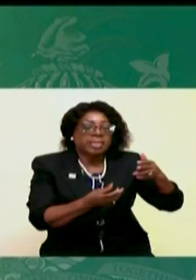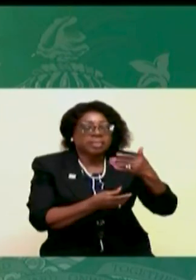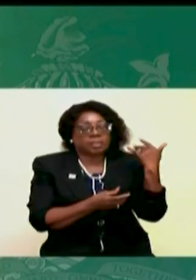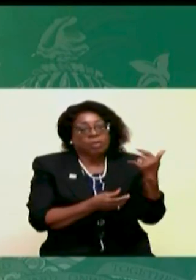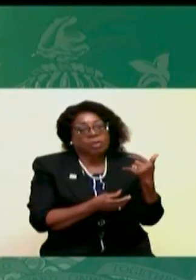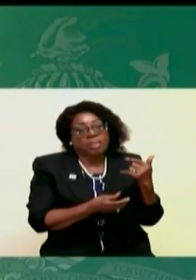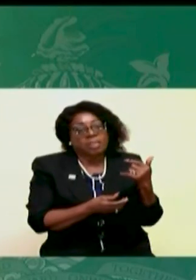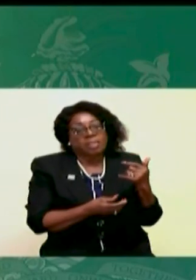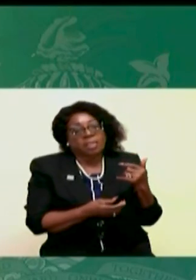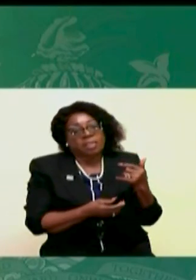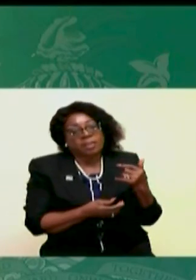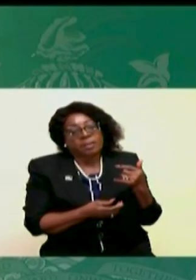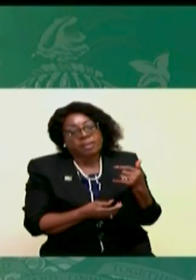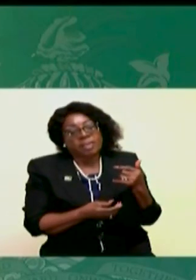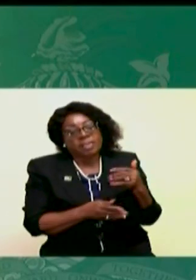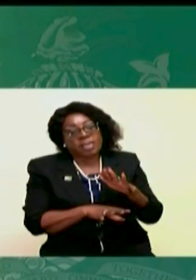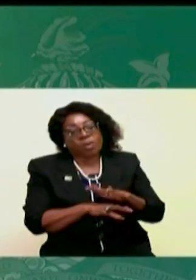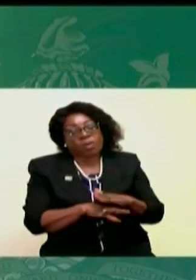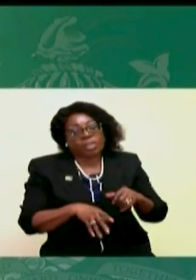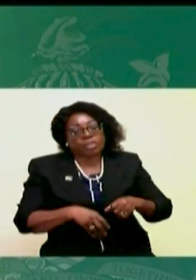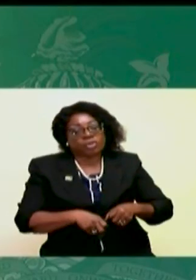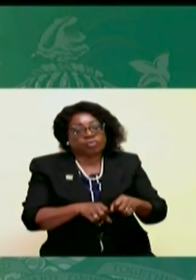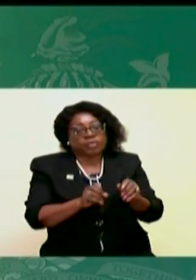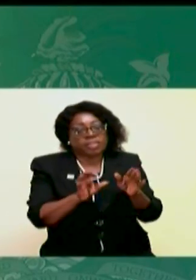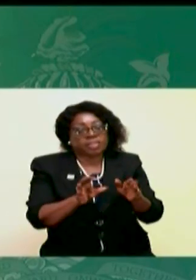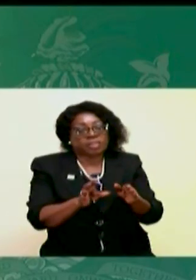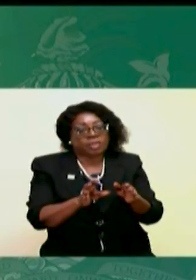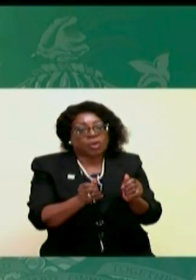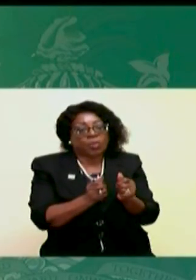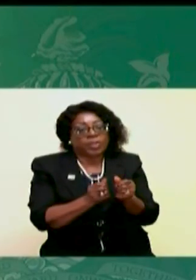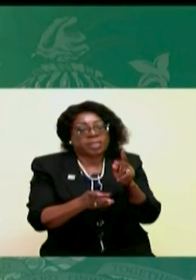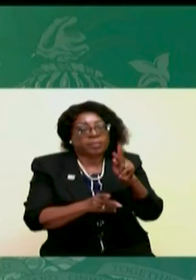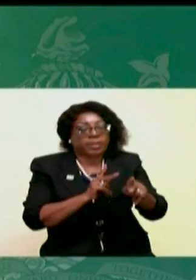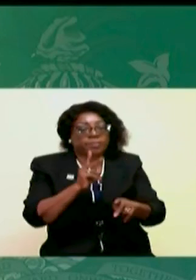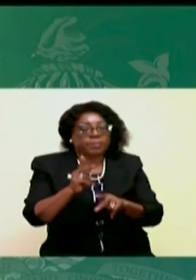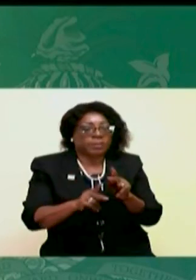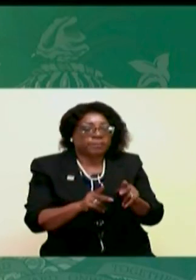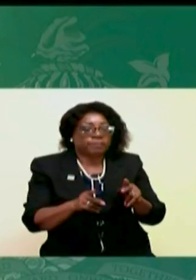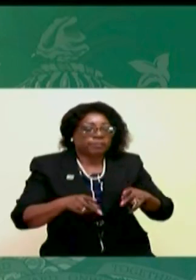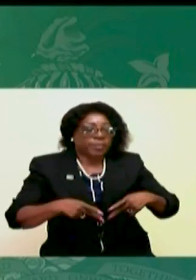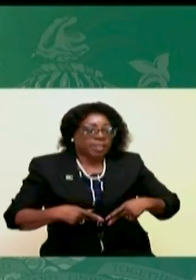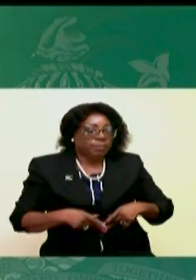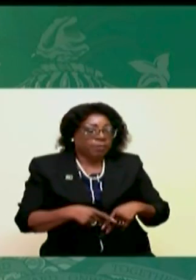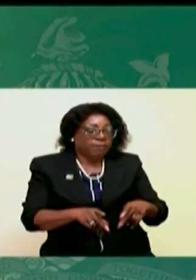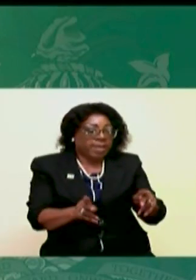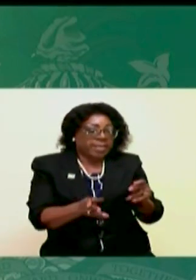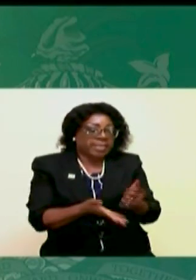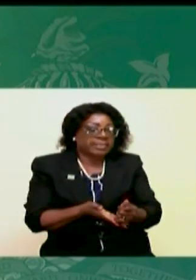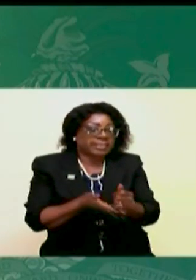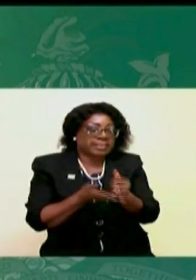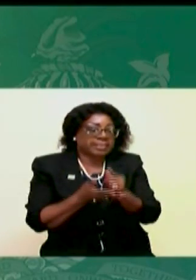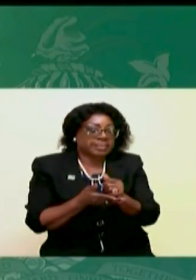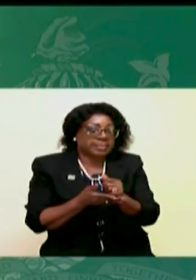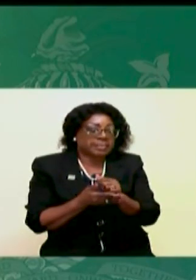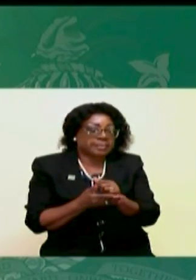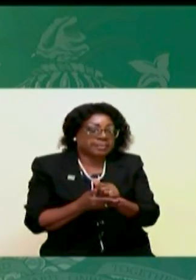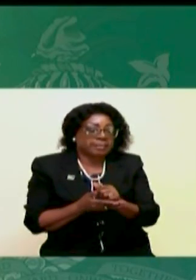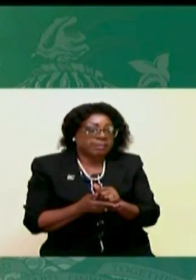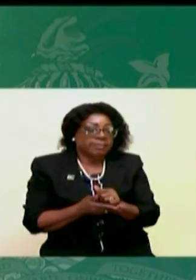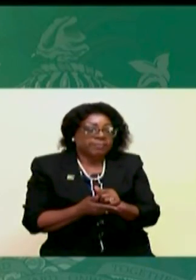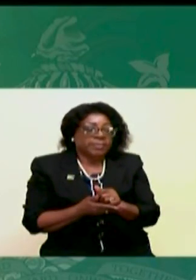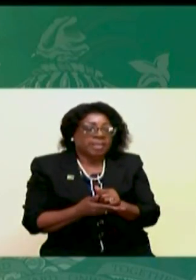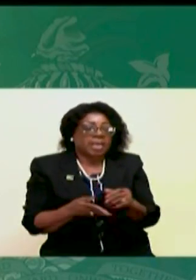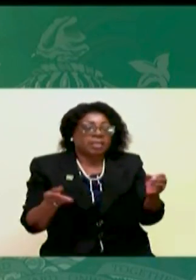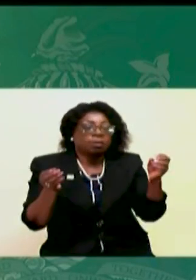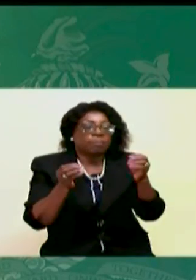fire is over, they're on the streets. They're with the people. They're providing assistance, Madam Speaker. And the more